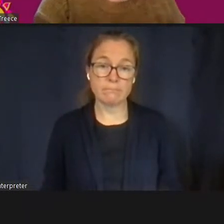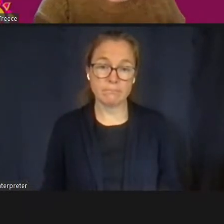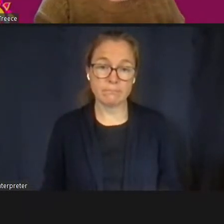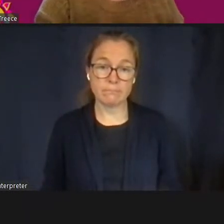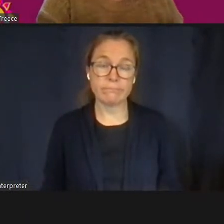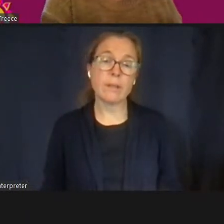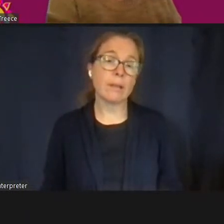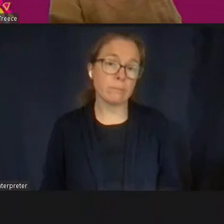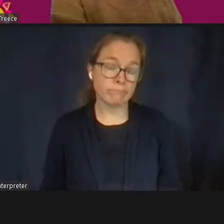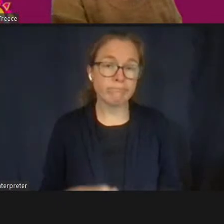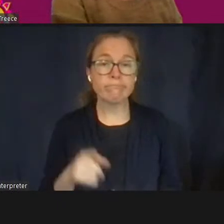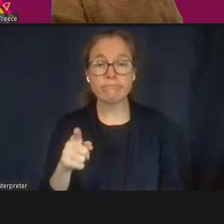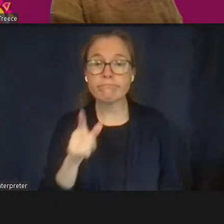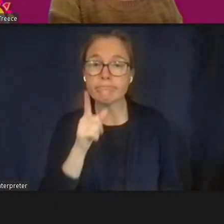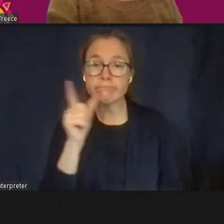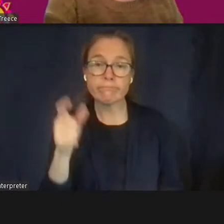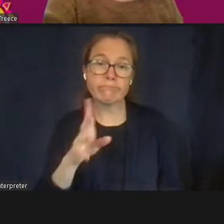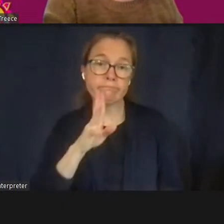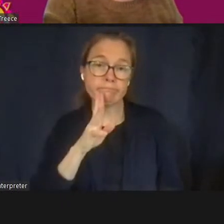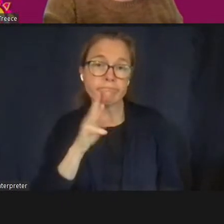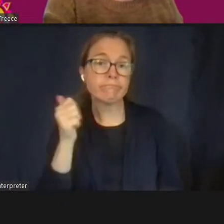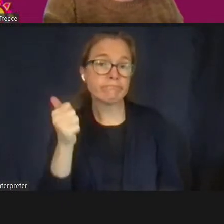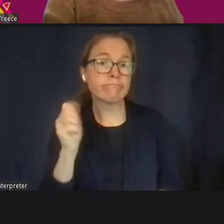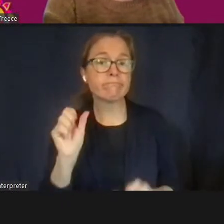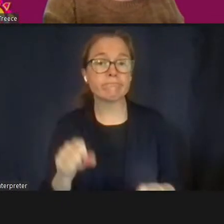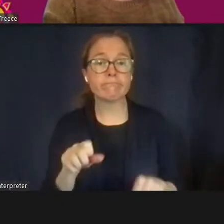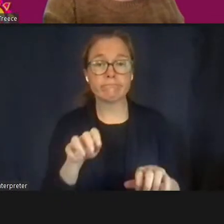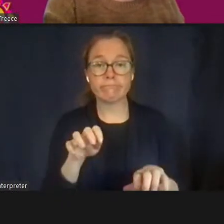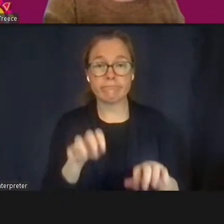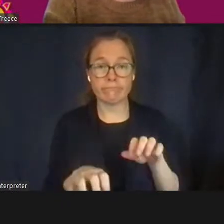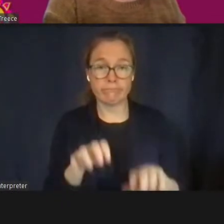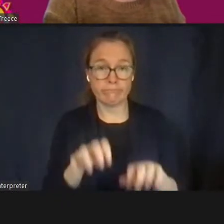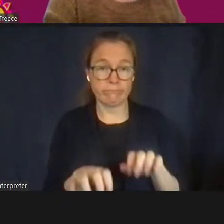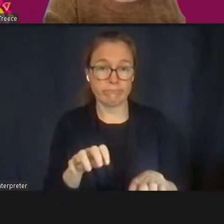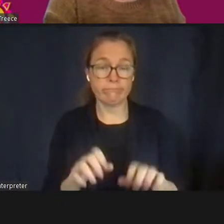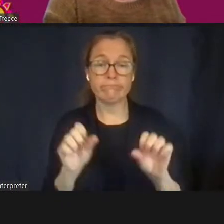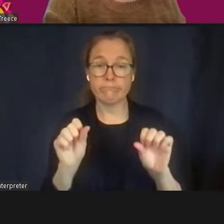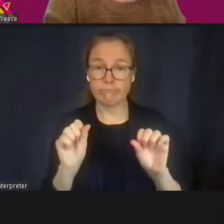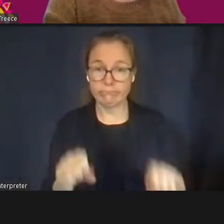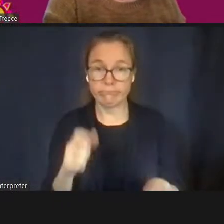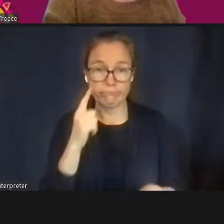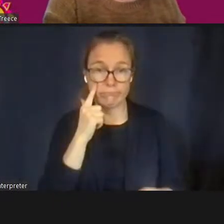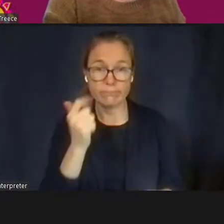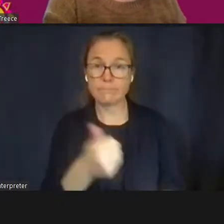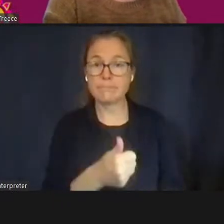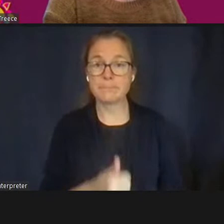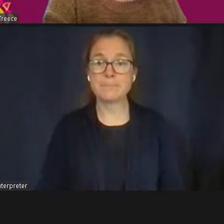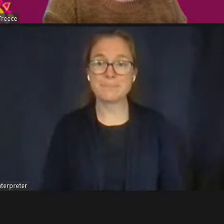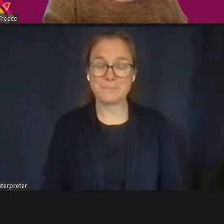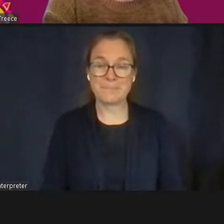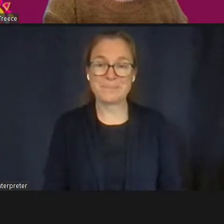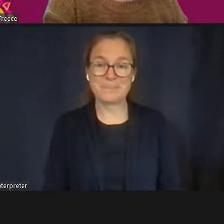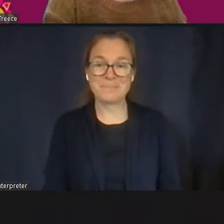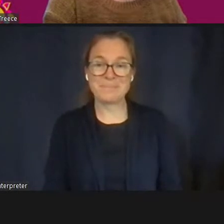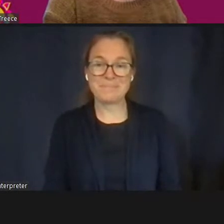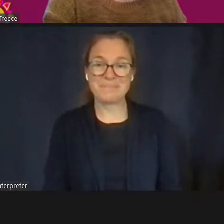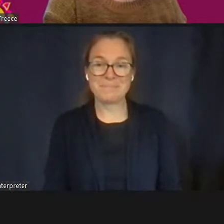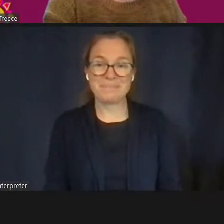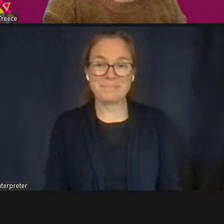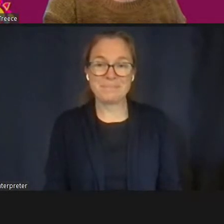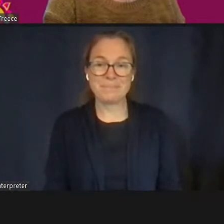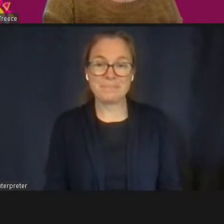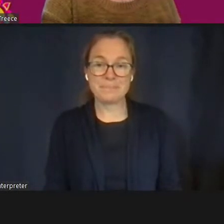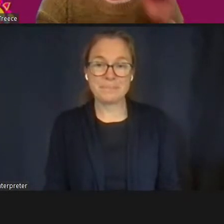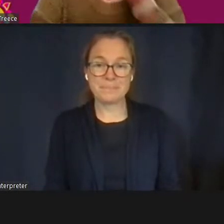making a converse or asking a question real time. We can always use the chat. We